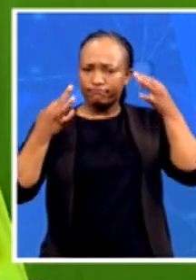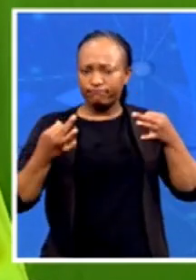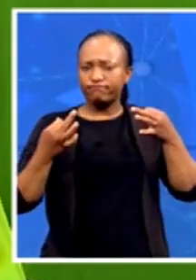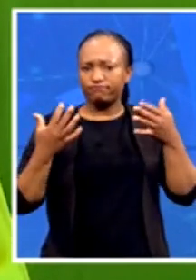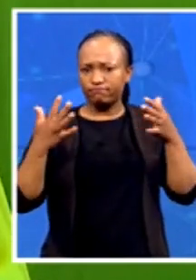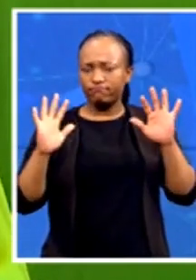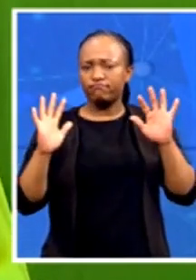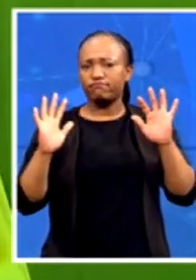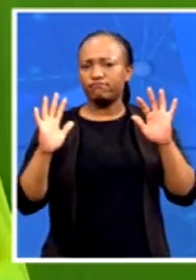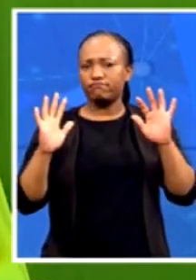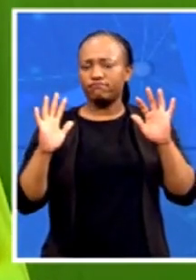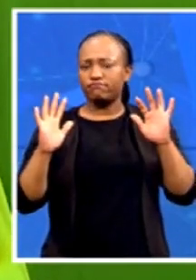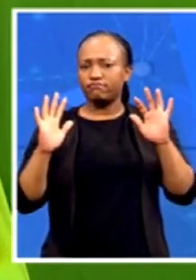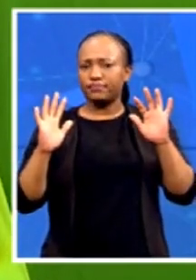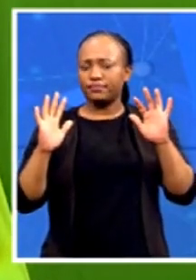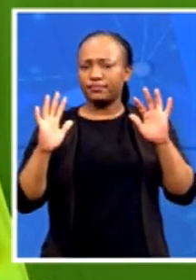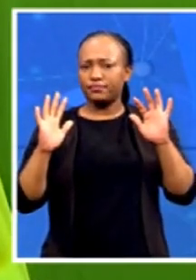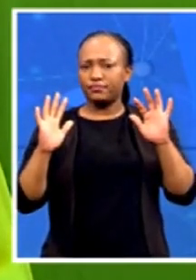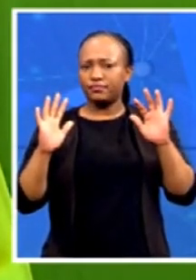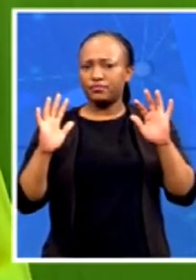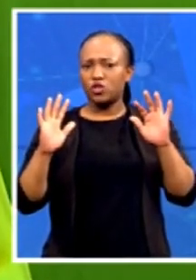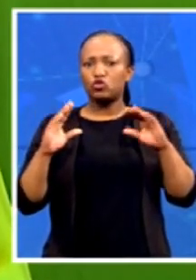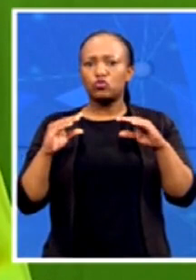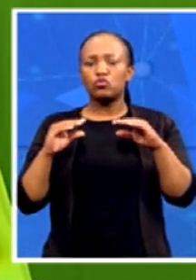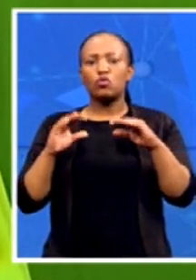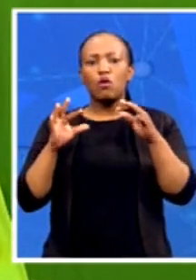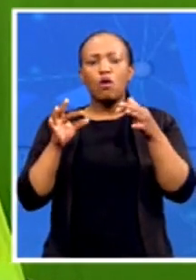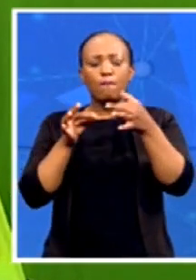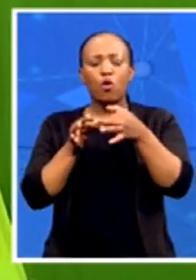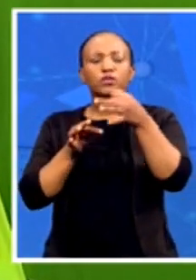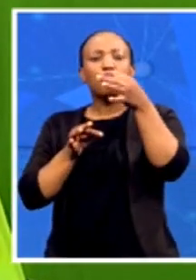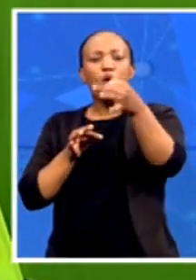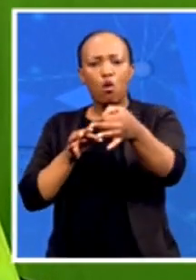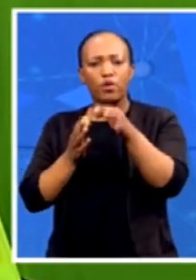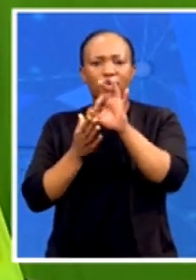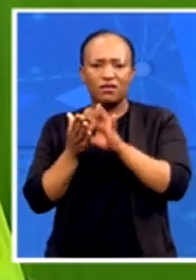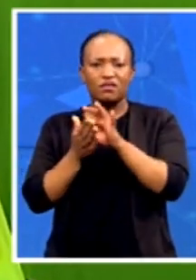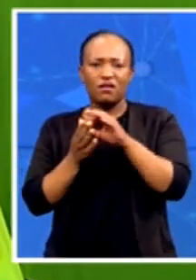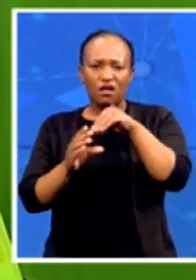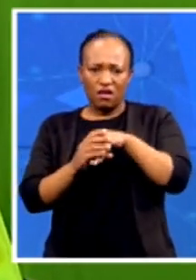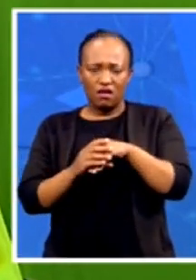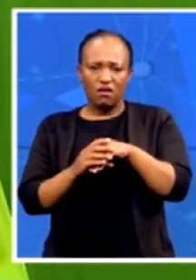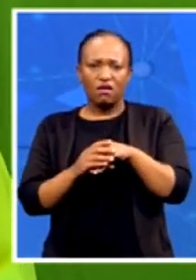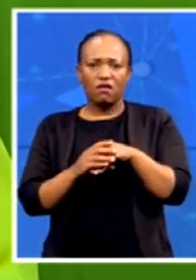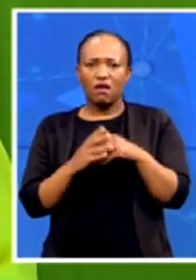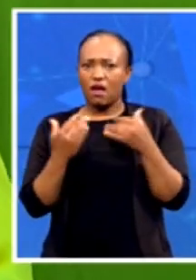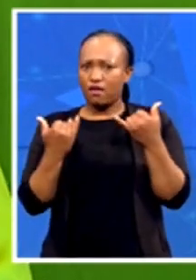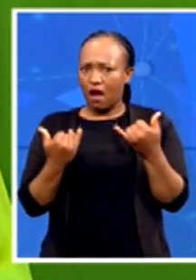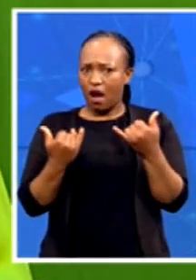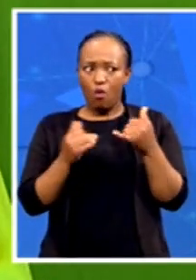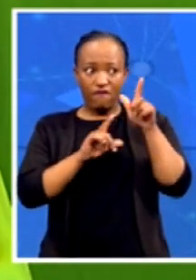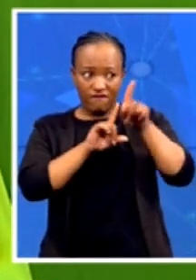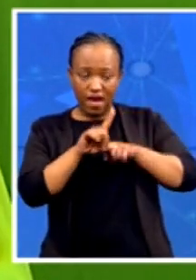decision to postpone these elections. And now that that particular matter has failed, the Constitutional Court of